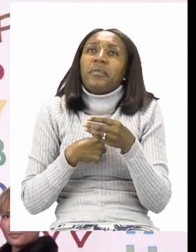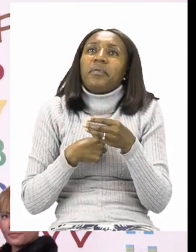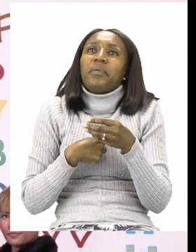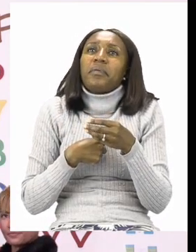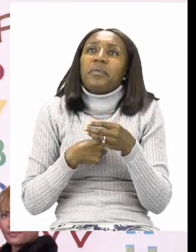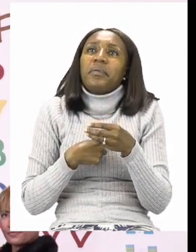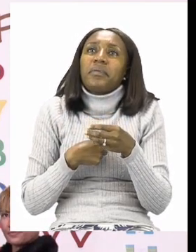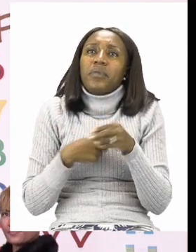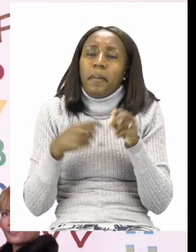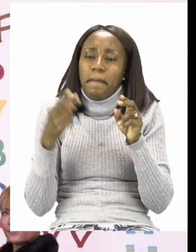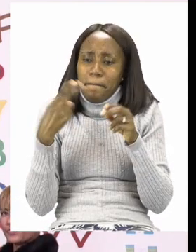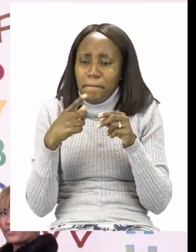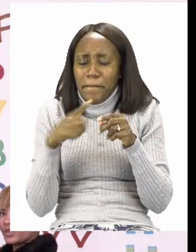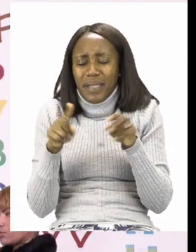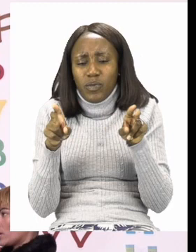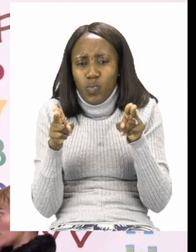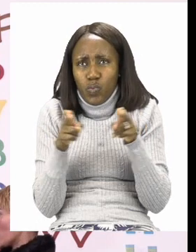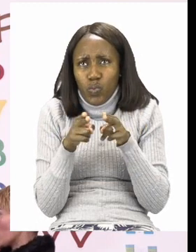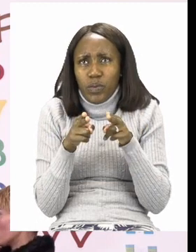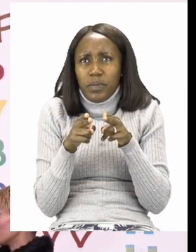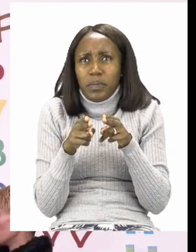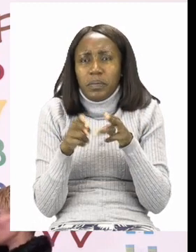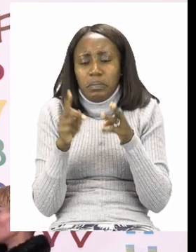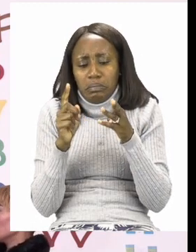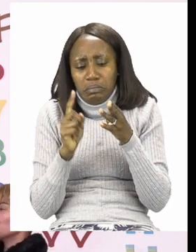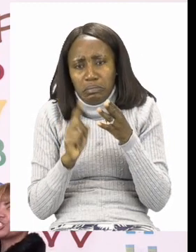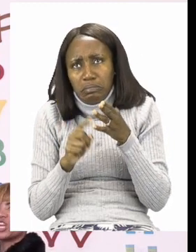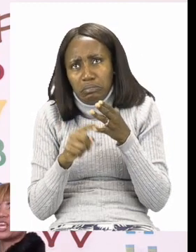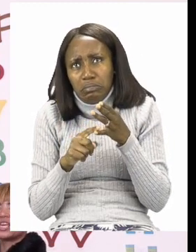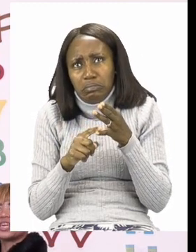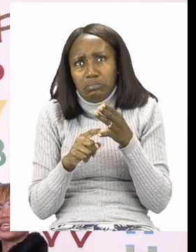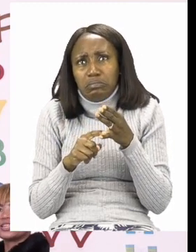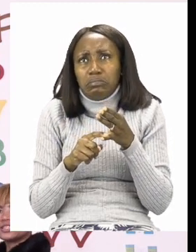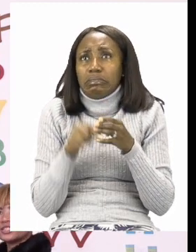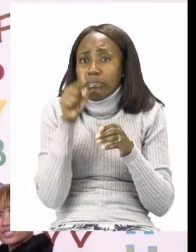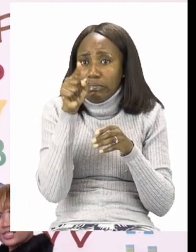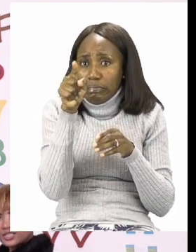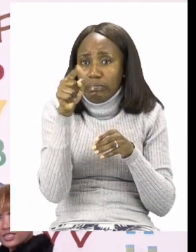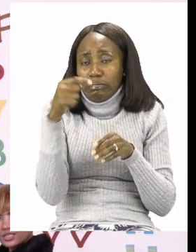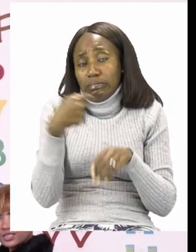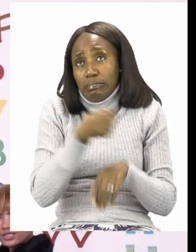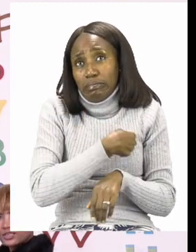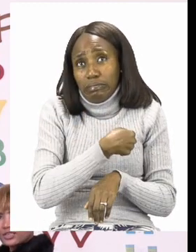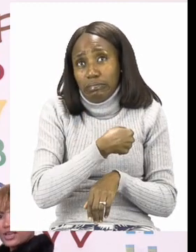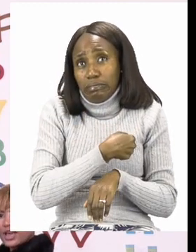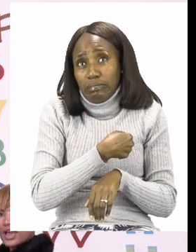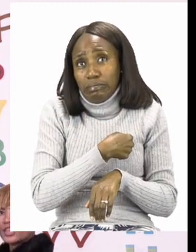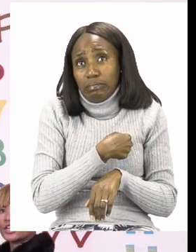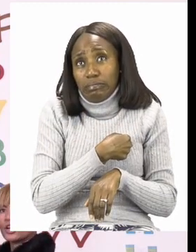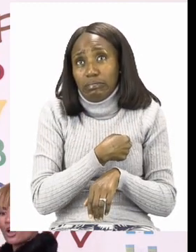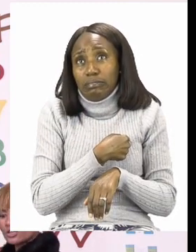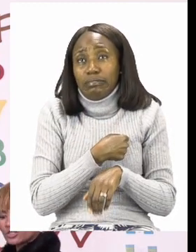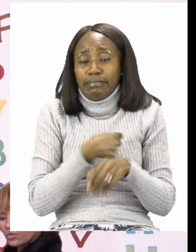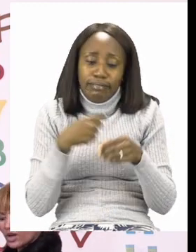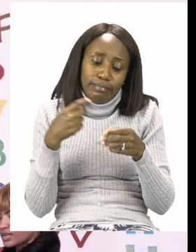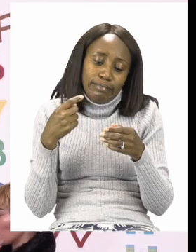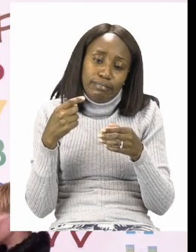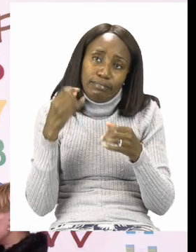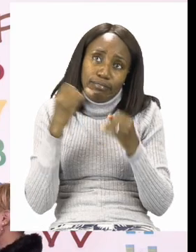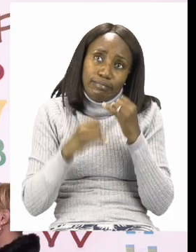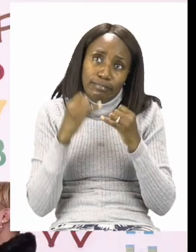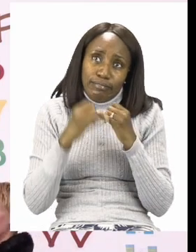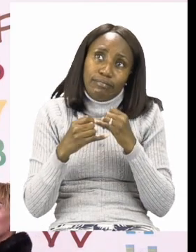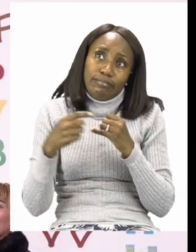I'm. Then we have she's. And the last